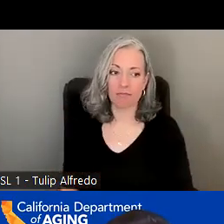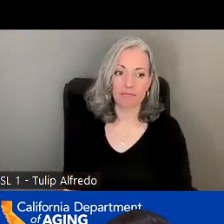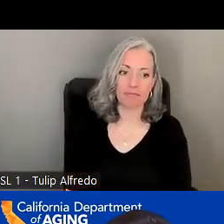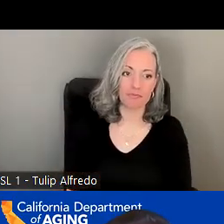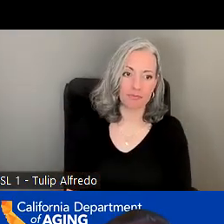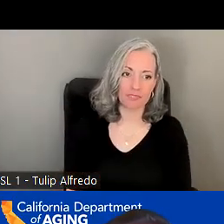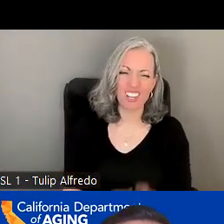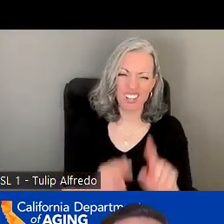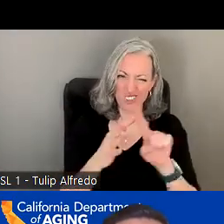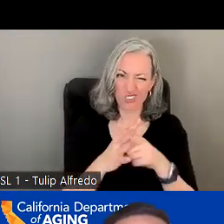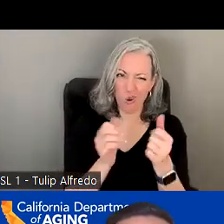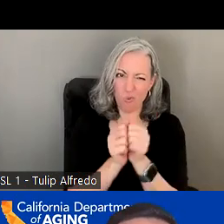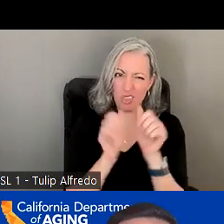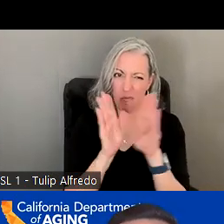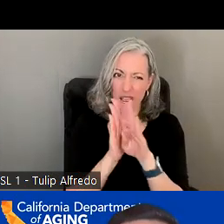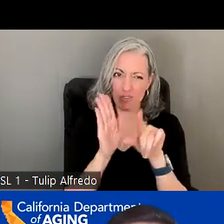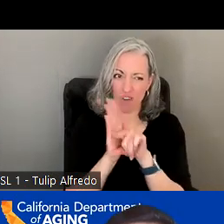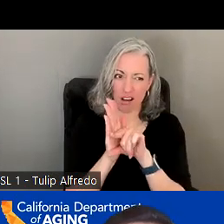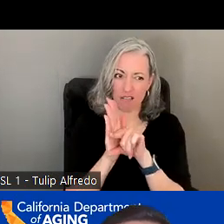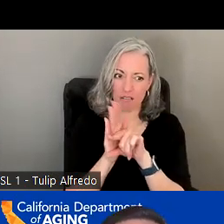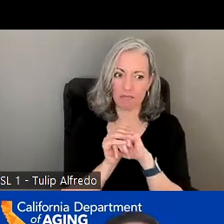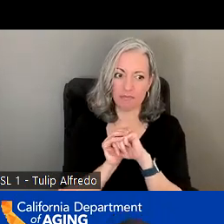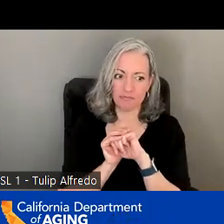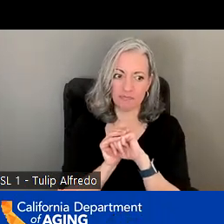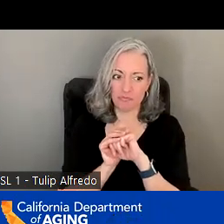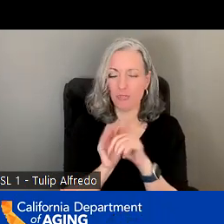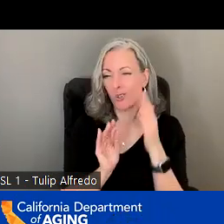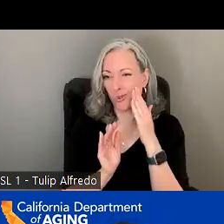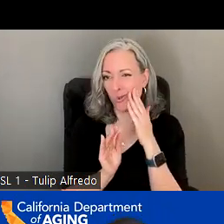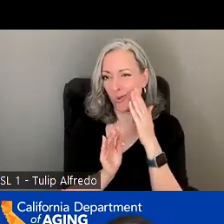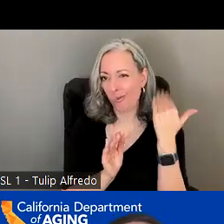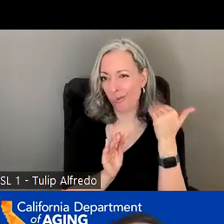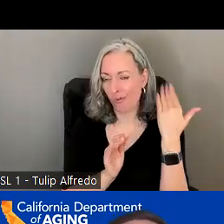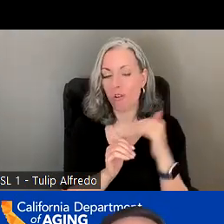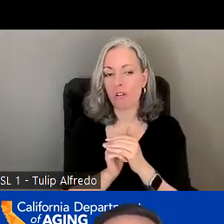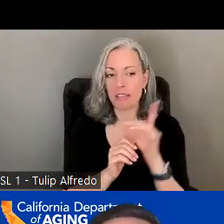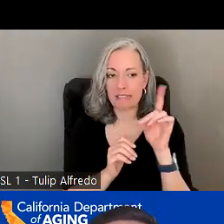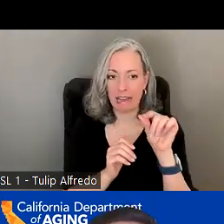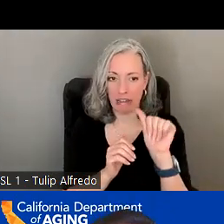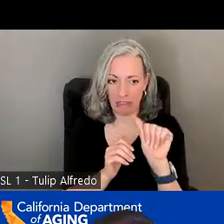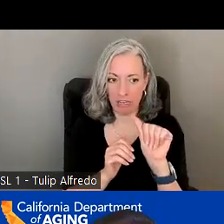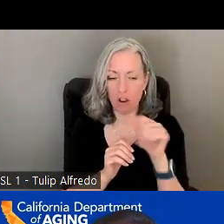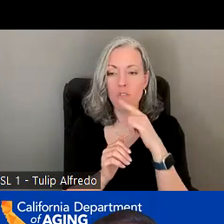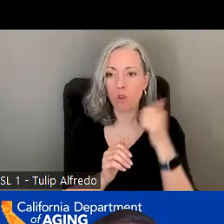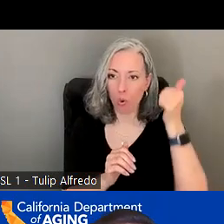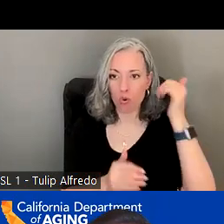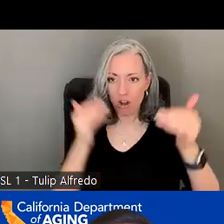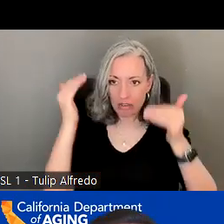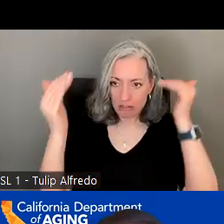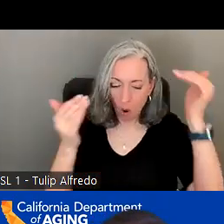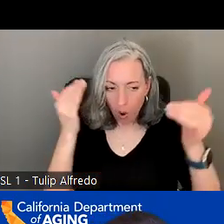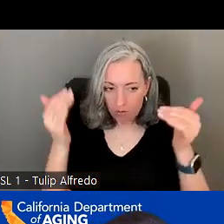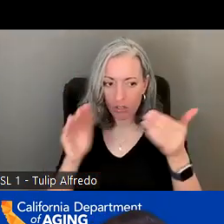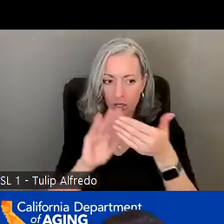So I want to start with some background about why we pursued this survey. As you recall, the students have collected data on the older adult LGBTQIA